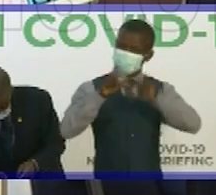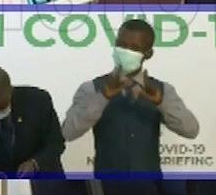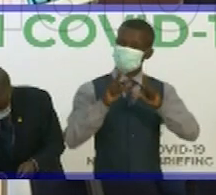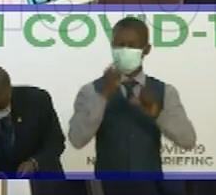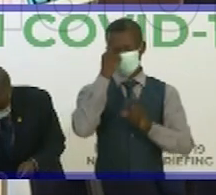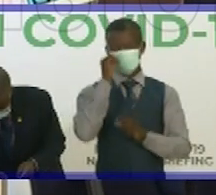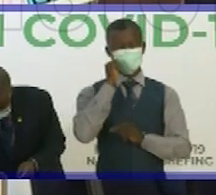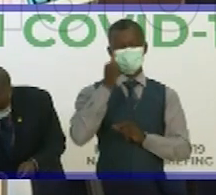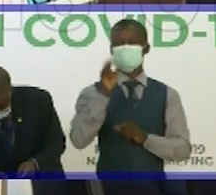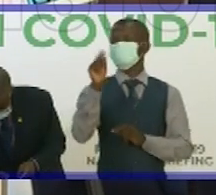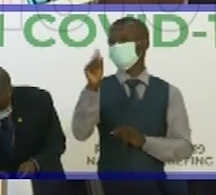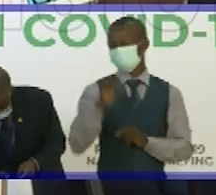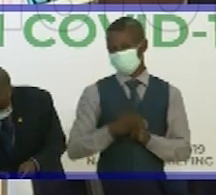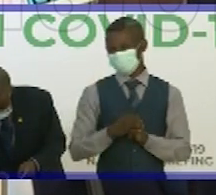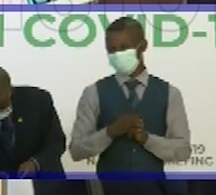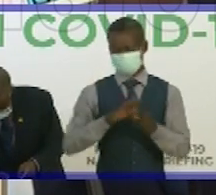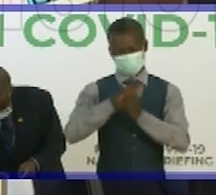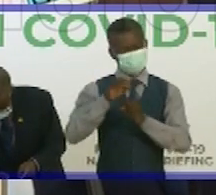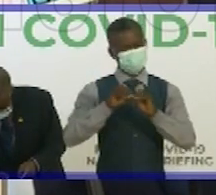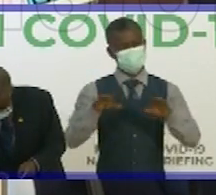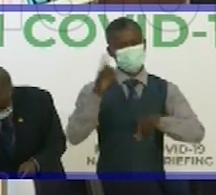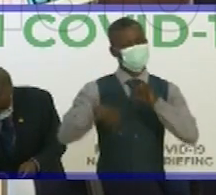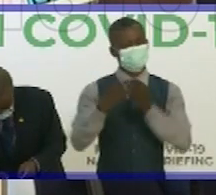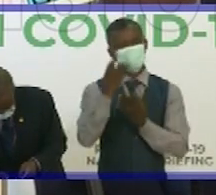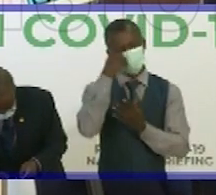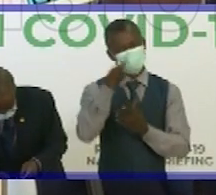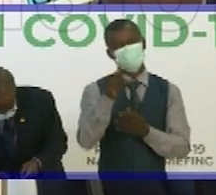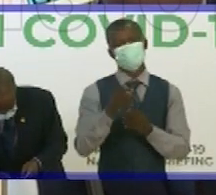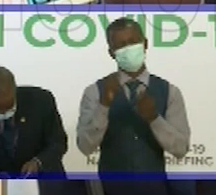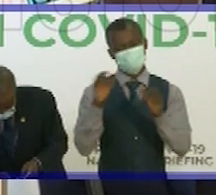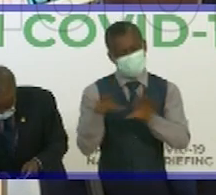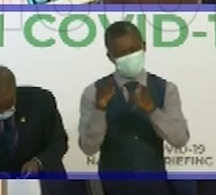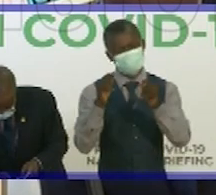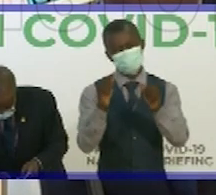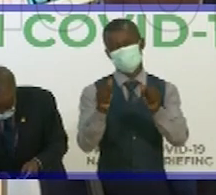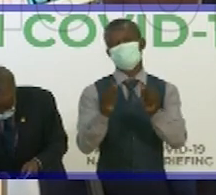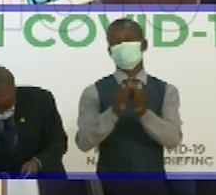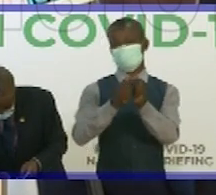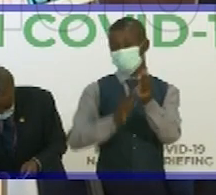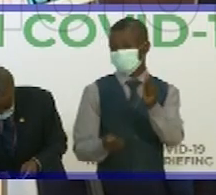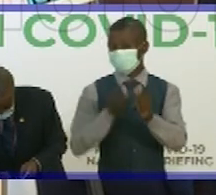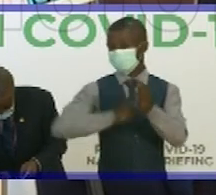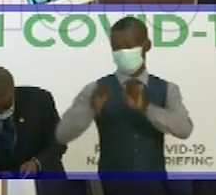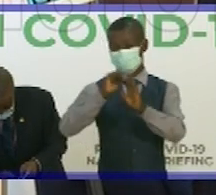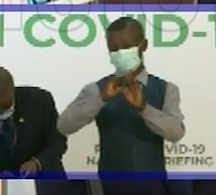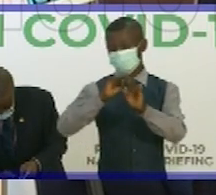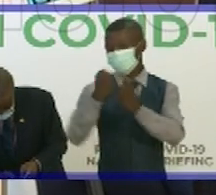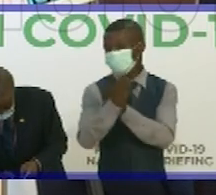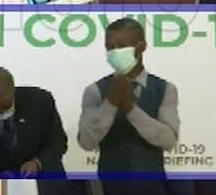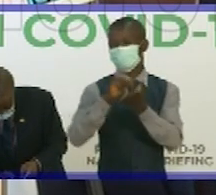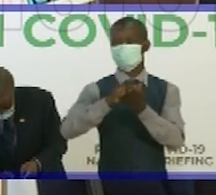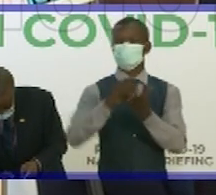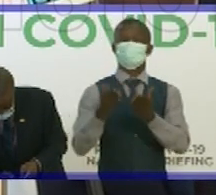doesn't know, it won't wait for you. Nothing is going to wait. So you have to act fast and avoid situations where things now